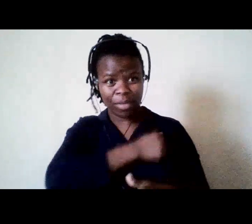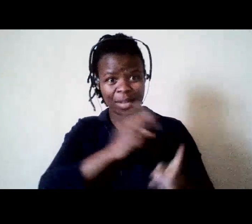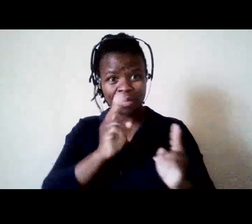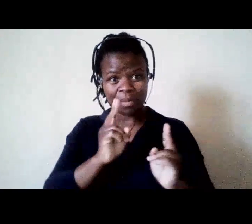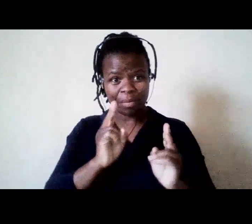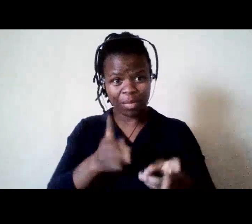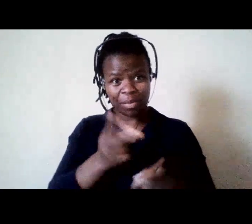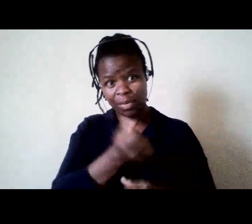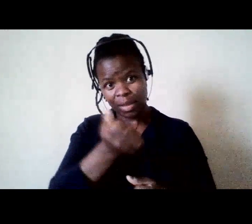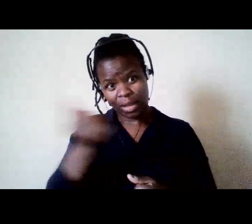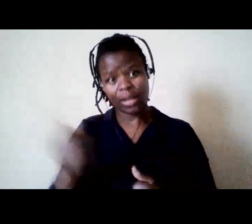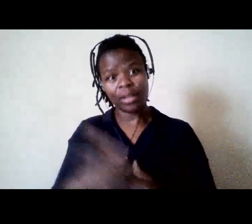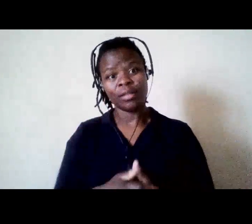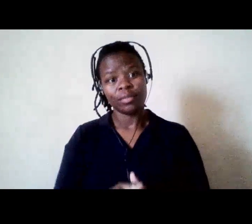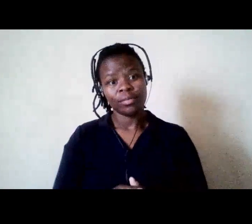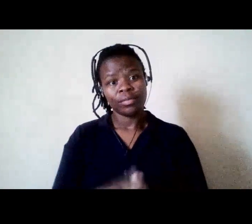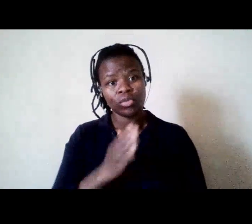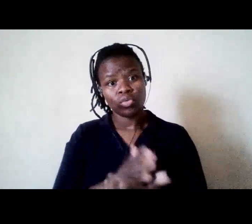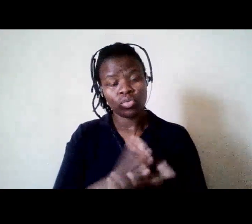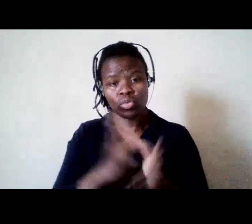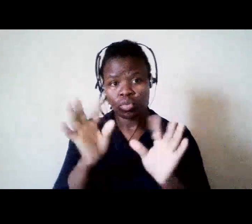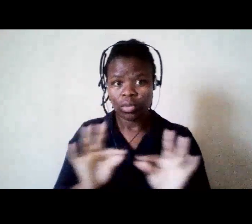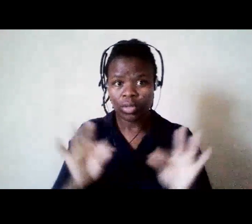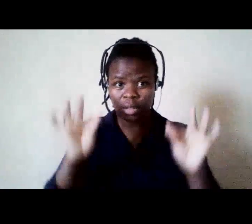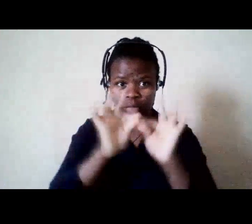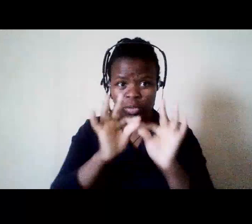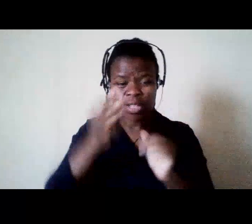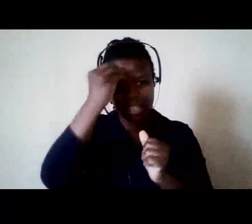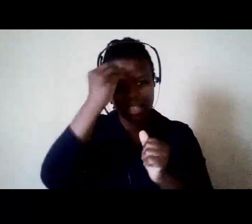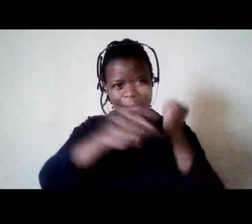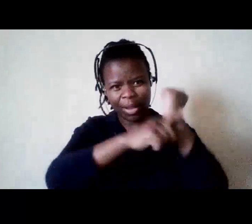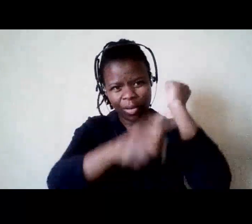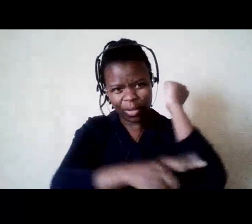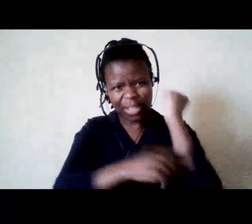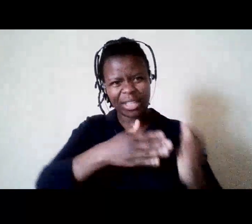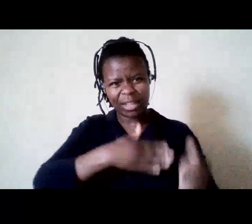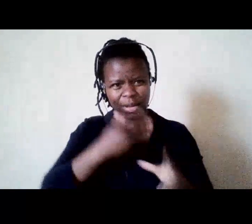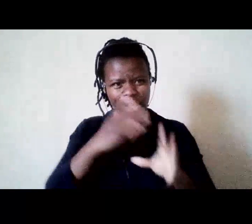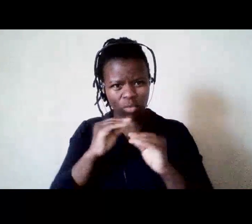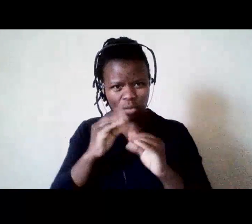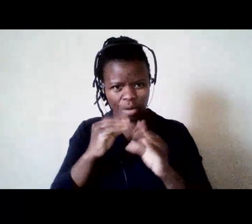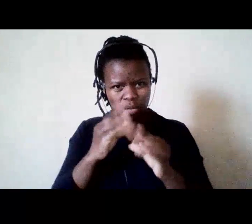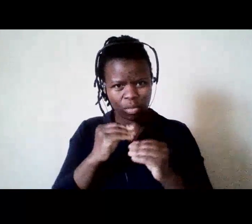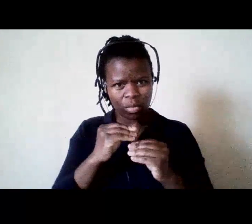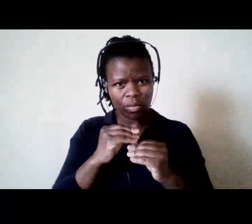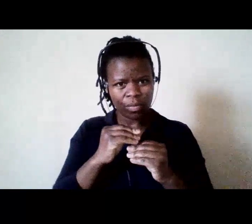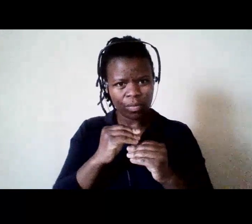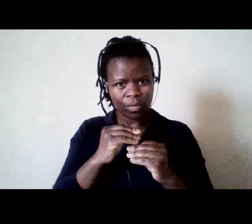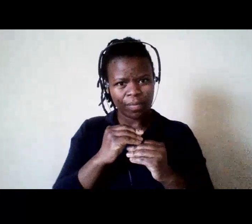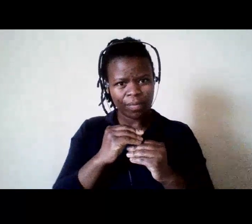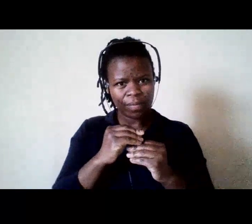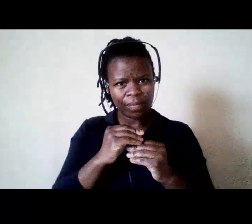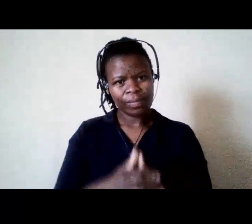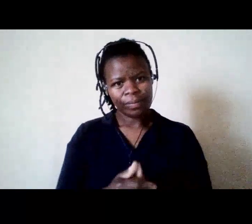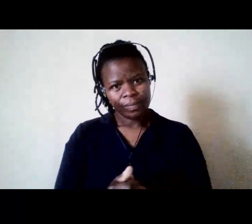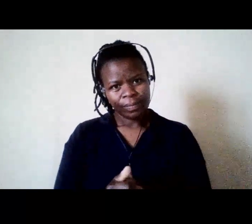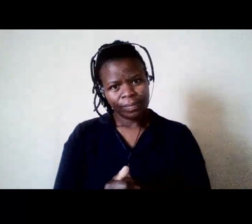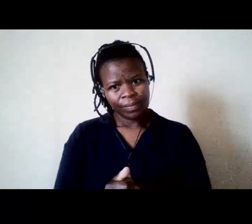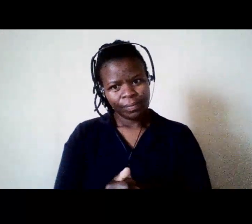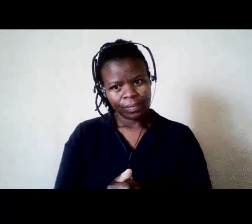important. And lastly, what I want to say, don't forget what keeps me in disability sector and disability discipline is